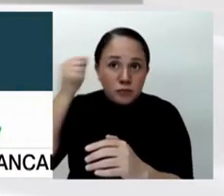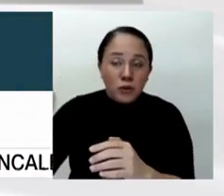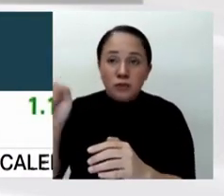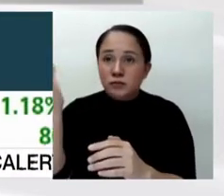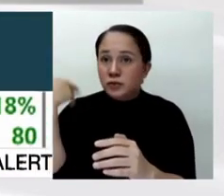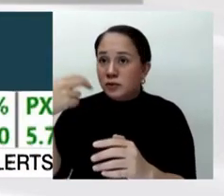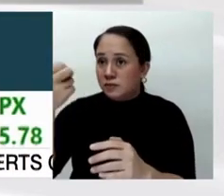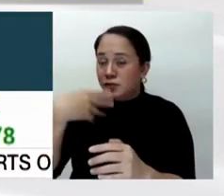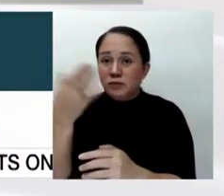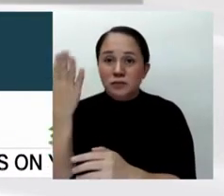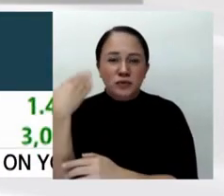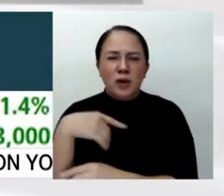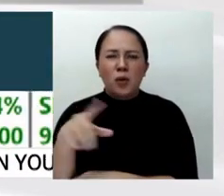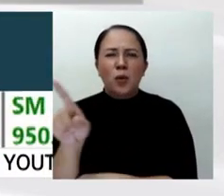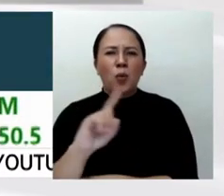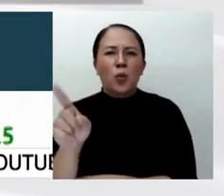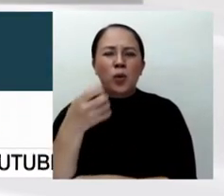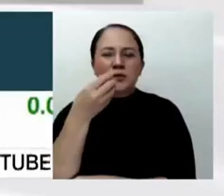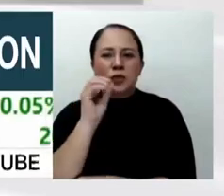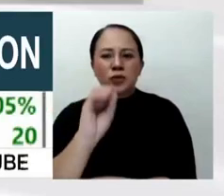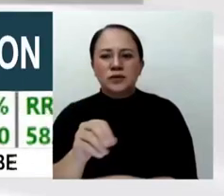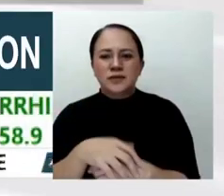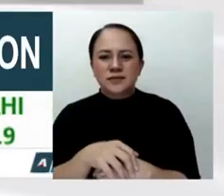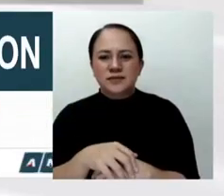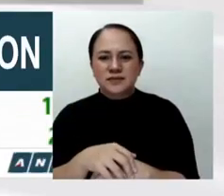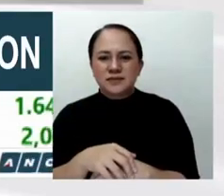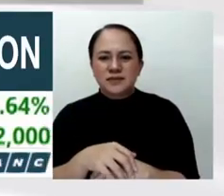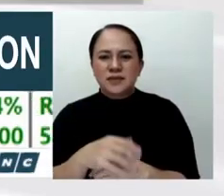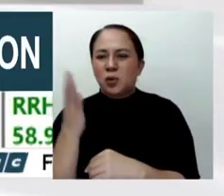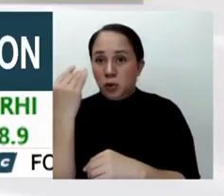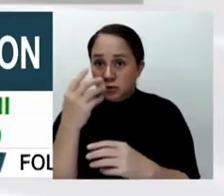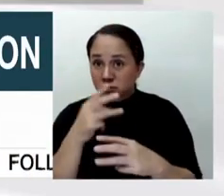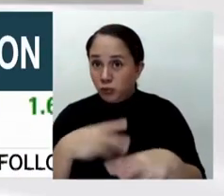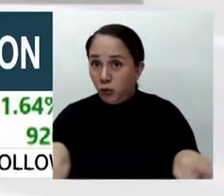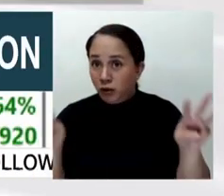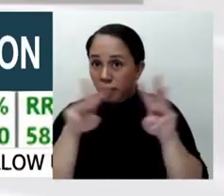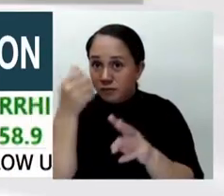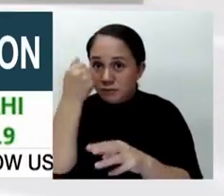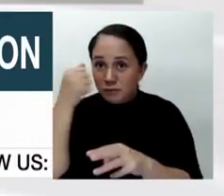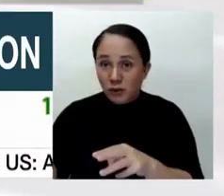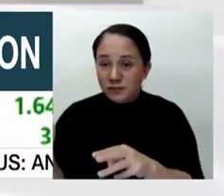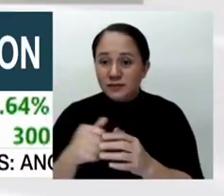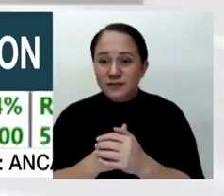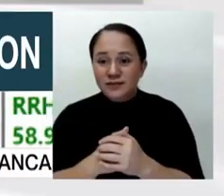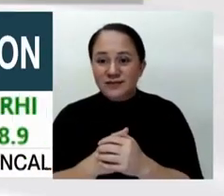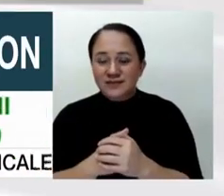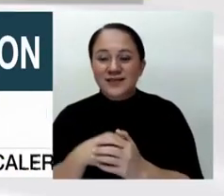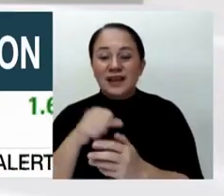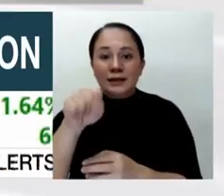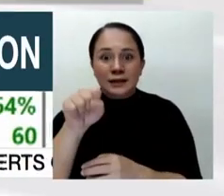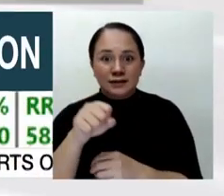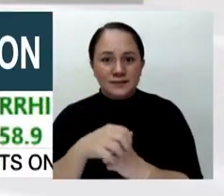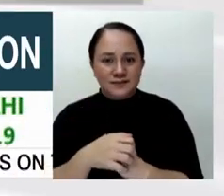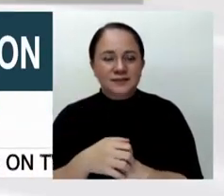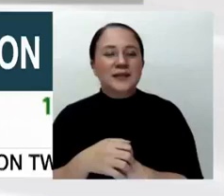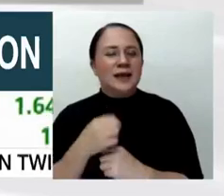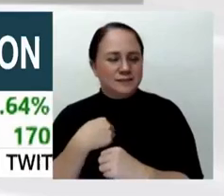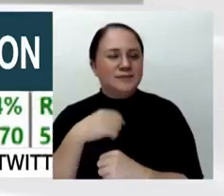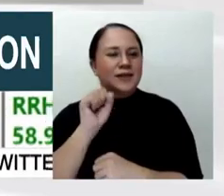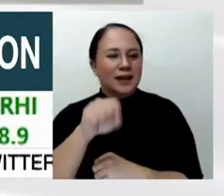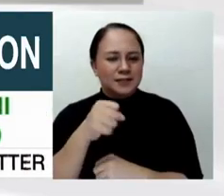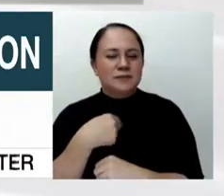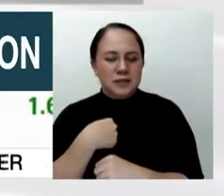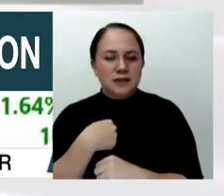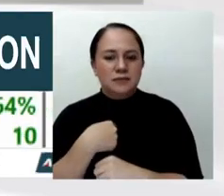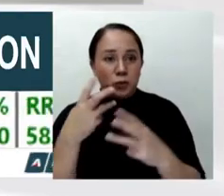Mr. Senator? And what was that order? And was it worthy? Was it worth it? It was worth it, yeah. What kasi kung alam ko